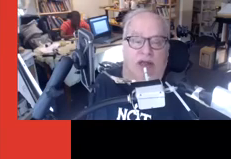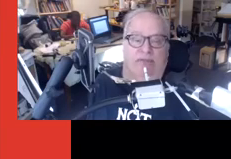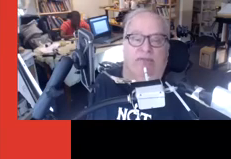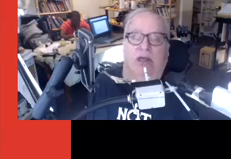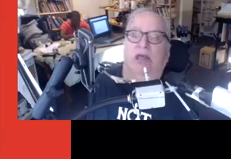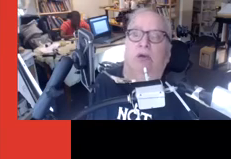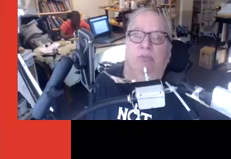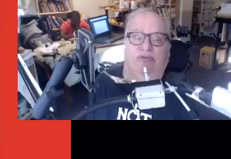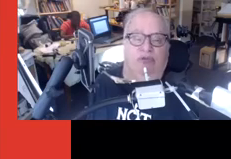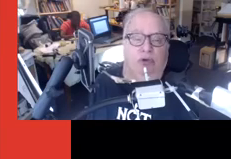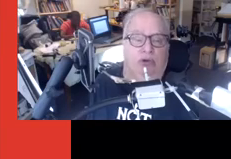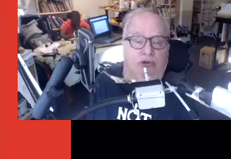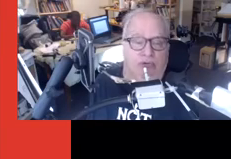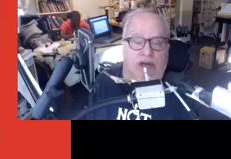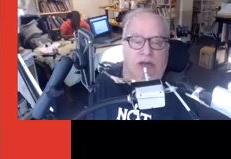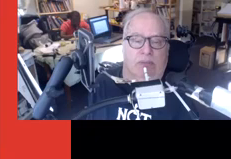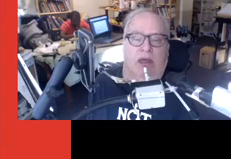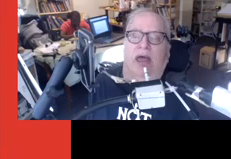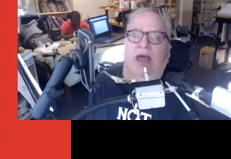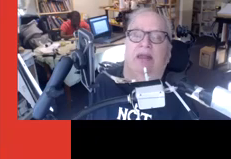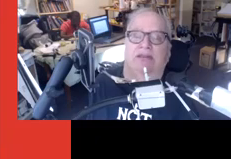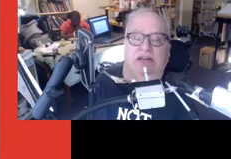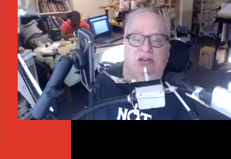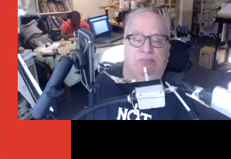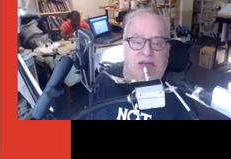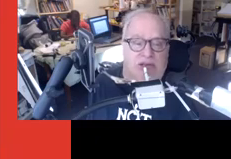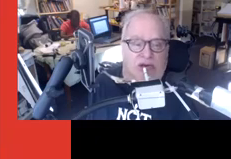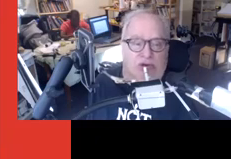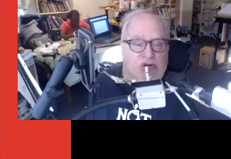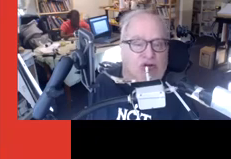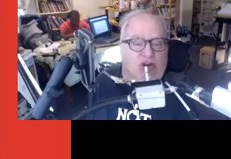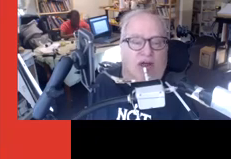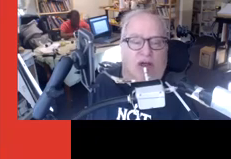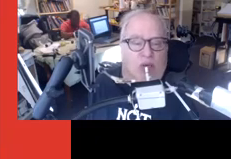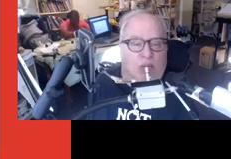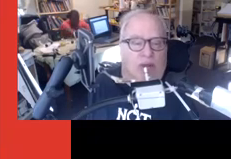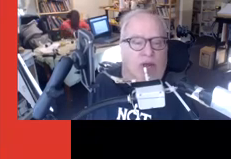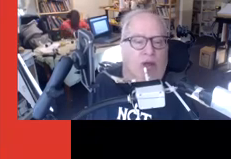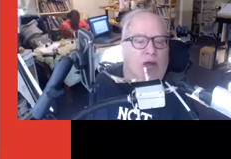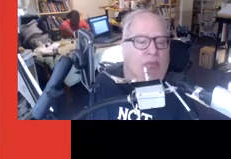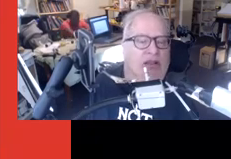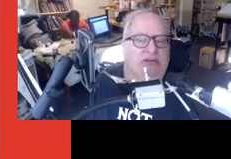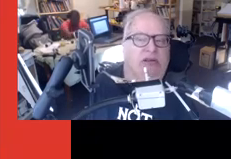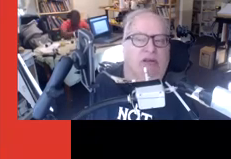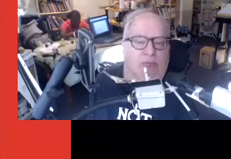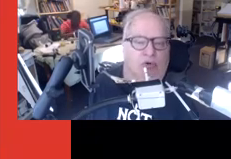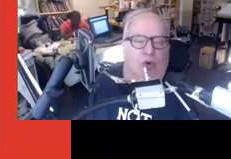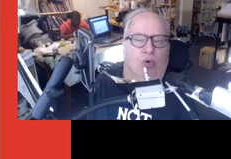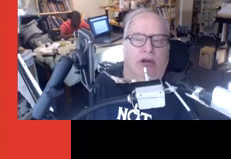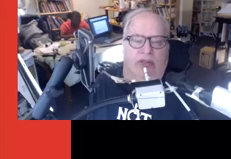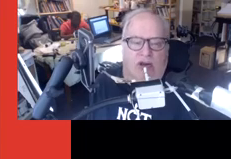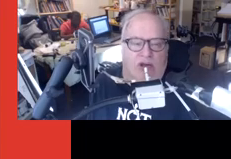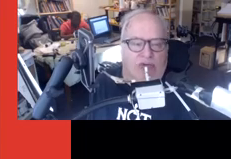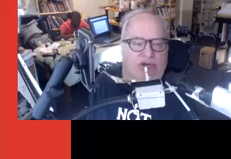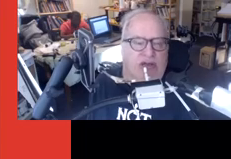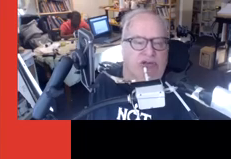of life. It would be futile to treat him, and that it's in his best interest to die. Melissa